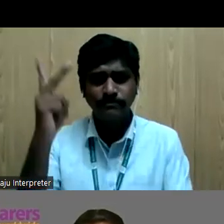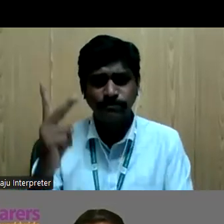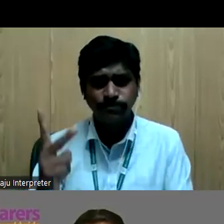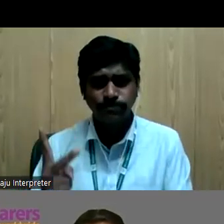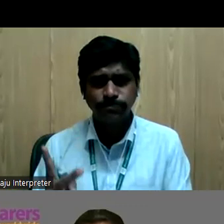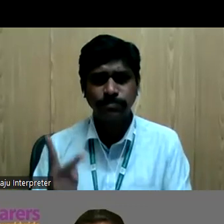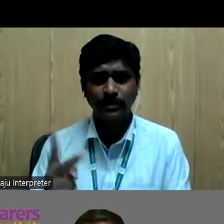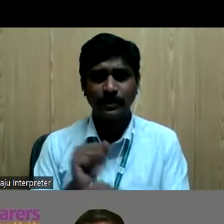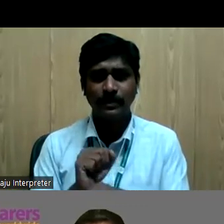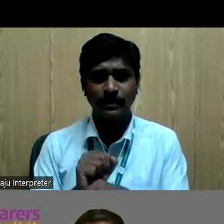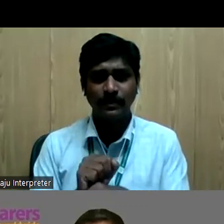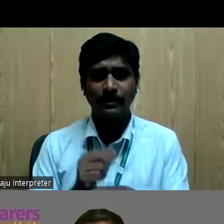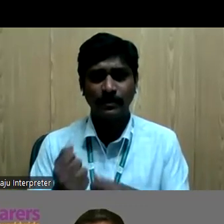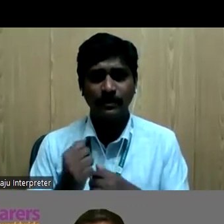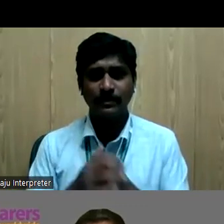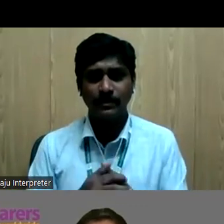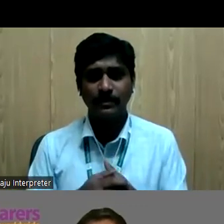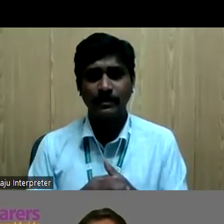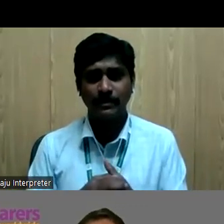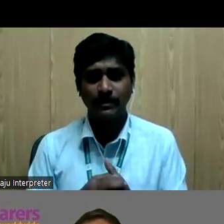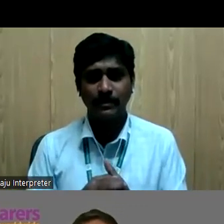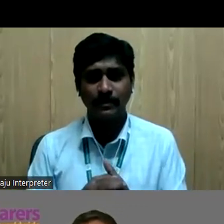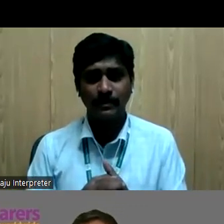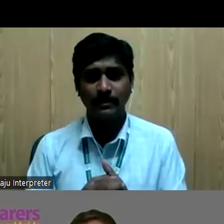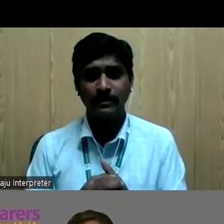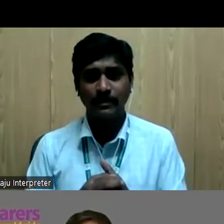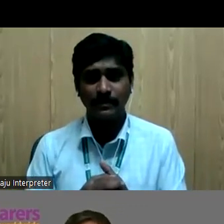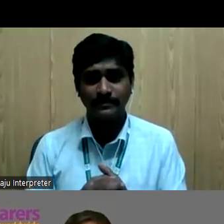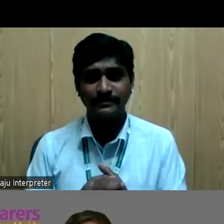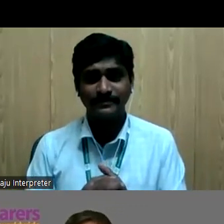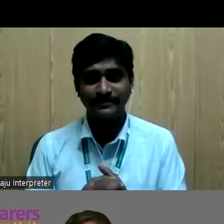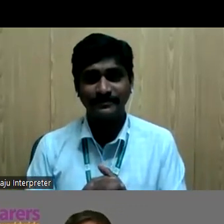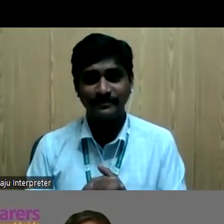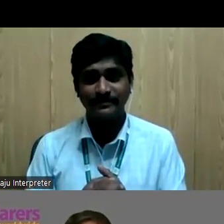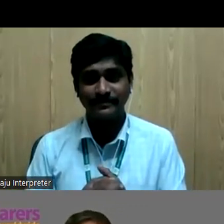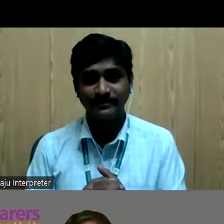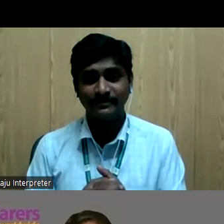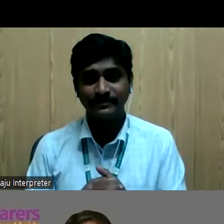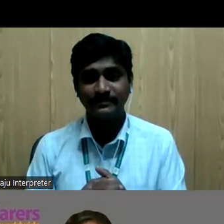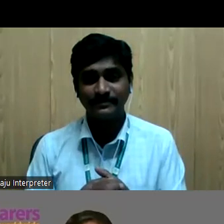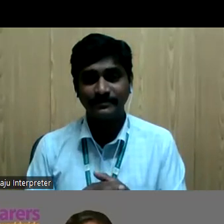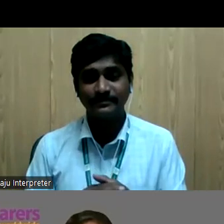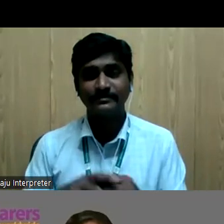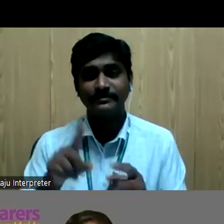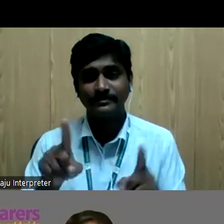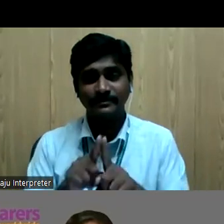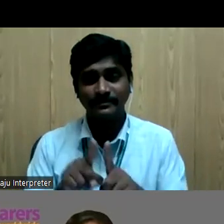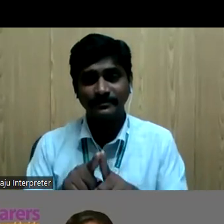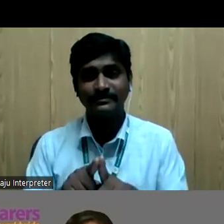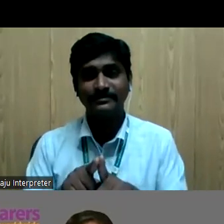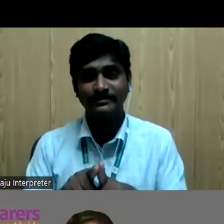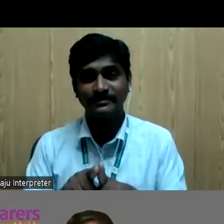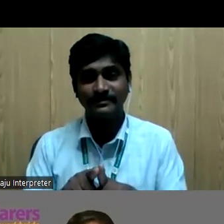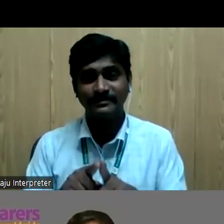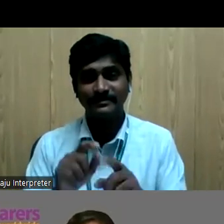Mostly we are working for the intellectual disabled. More than 60% of the organization working for the intellectual disabilities in state